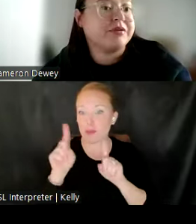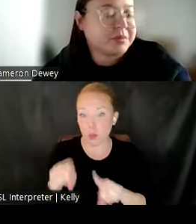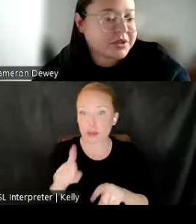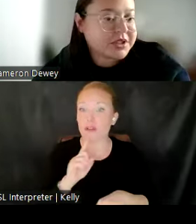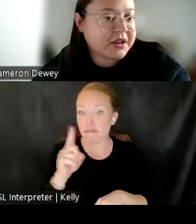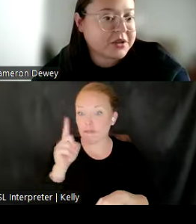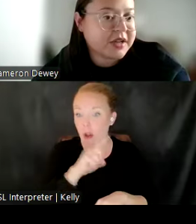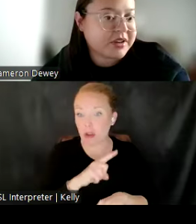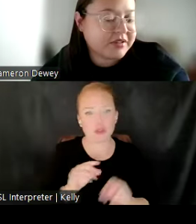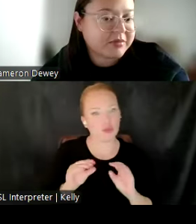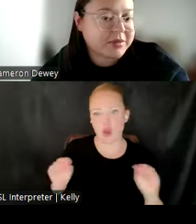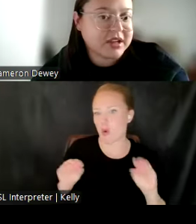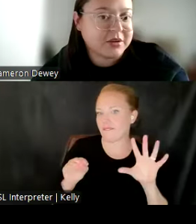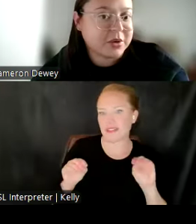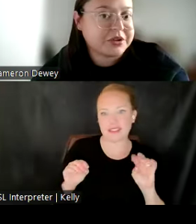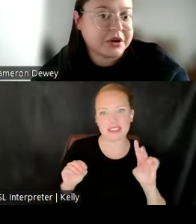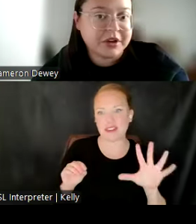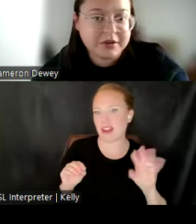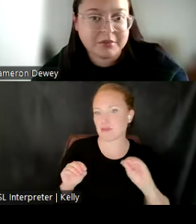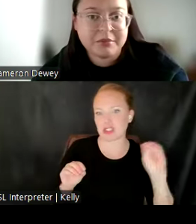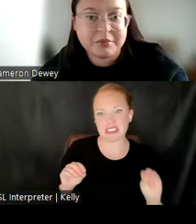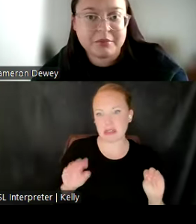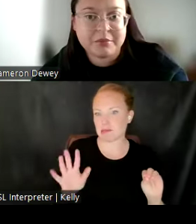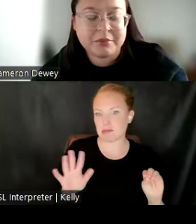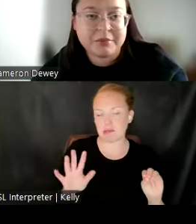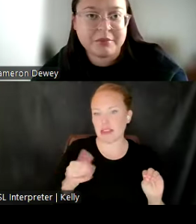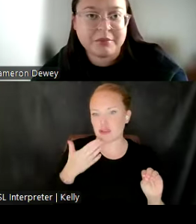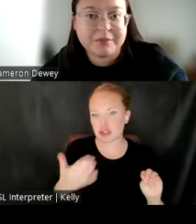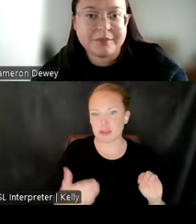No, 50% or 75%, which is good.